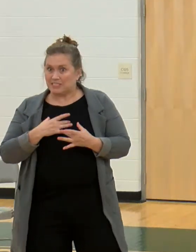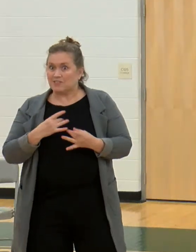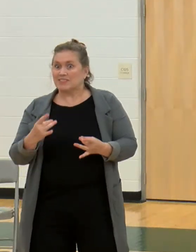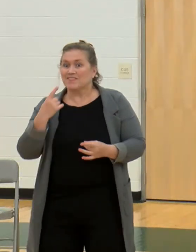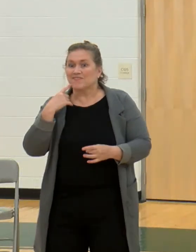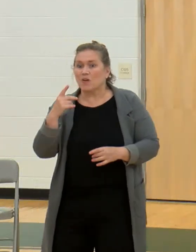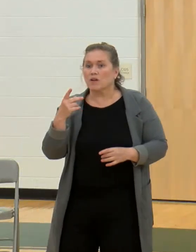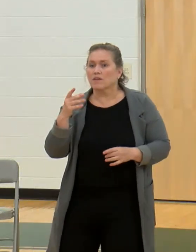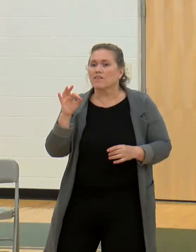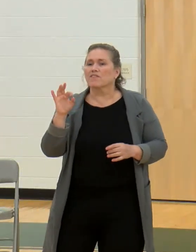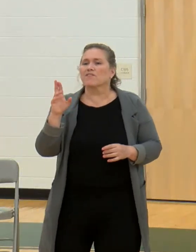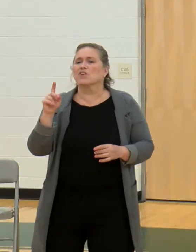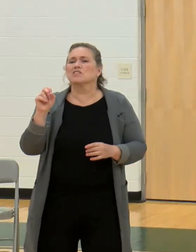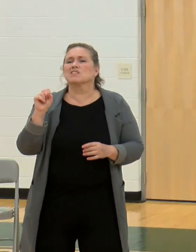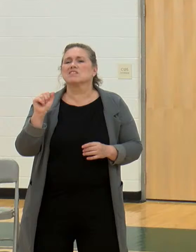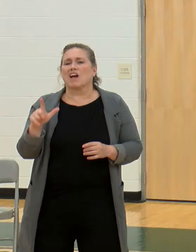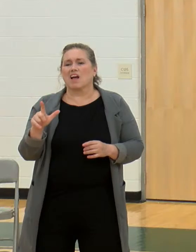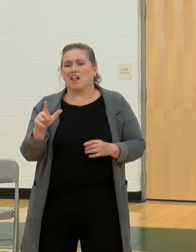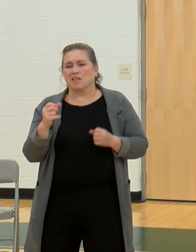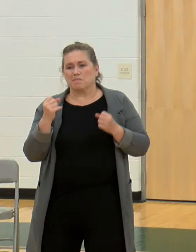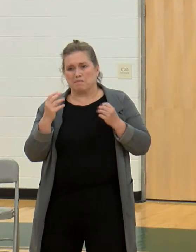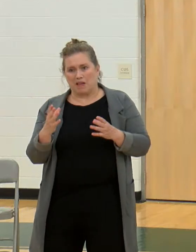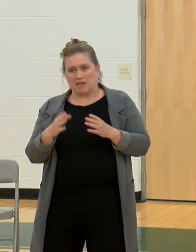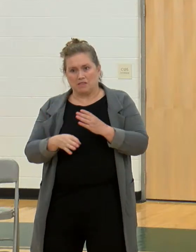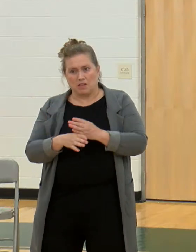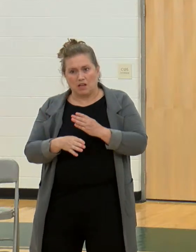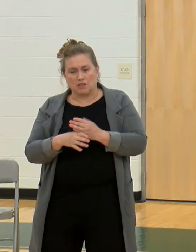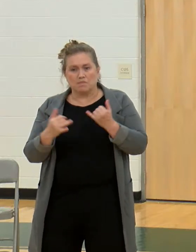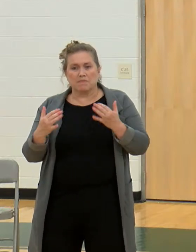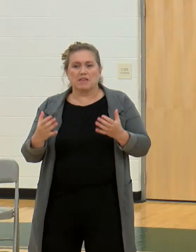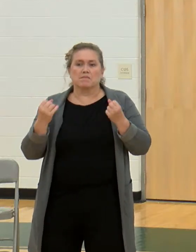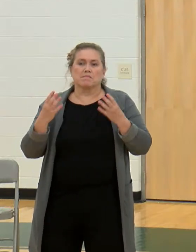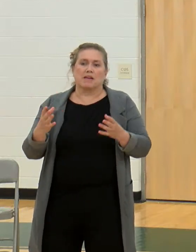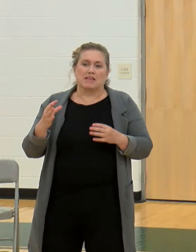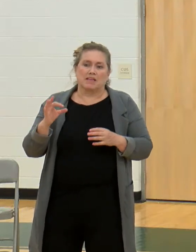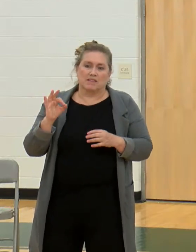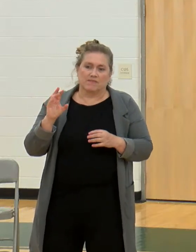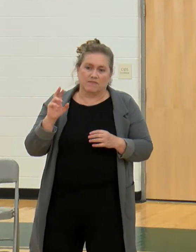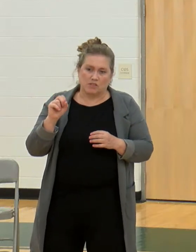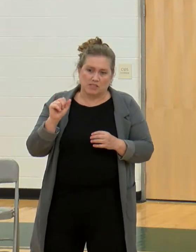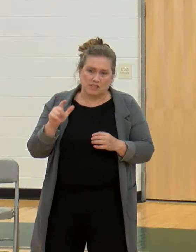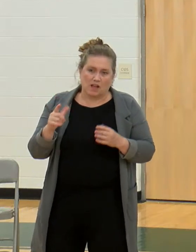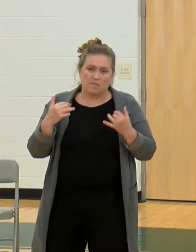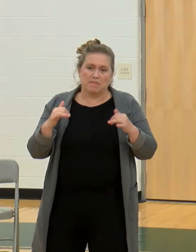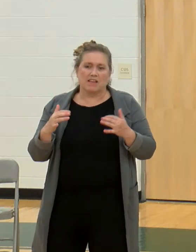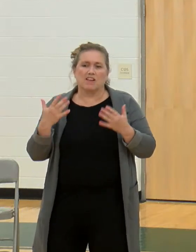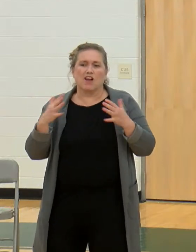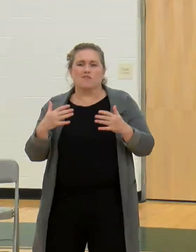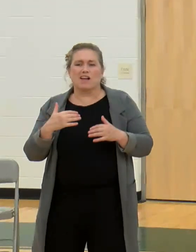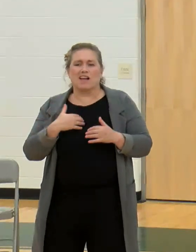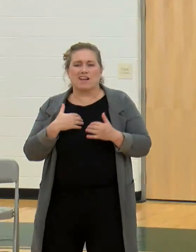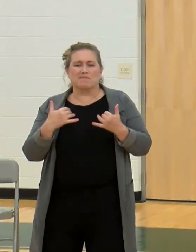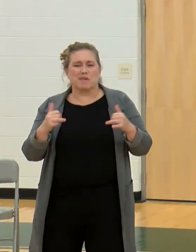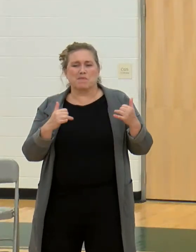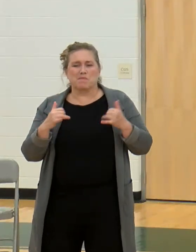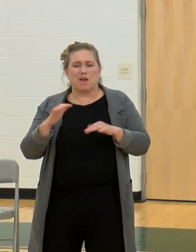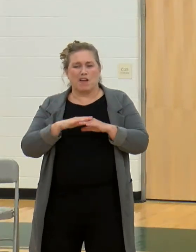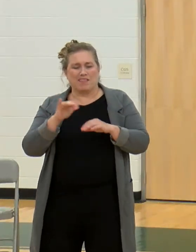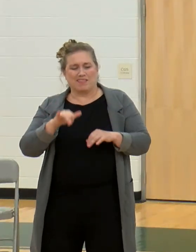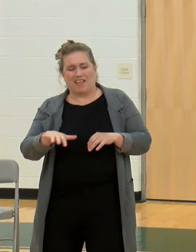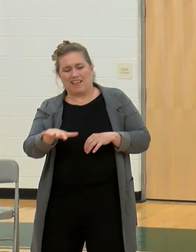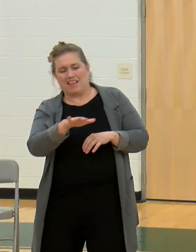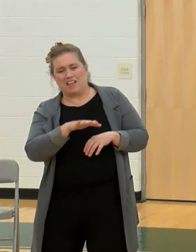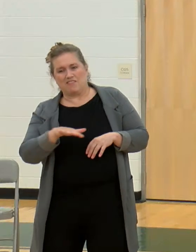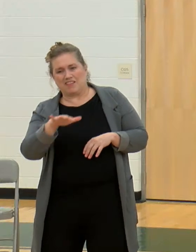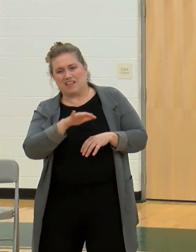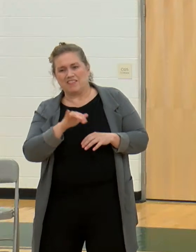futsal. There are a lot of soccer players, futsal players who use the site now. There wasn't really much interest